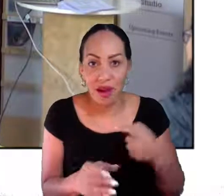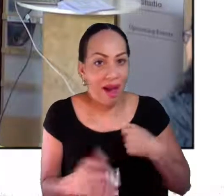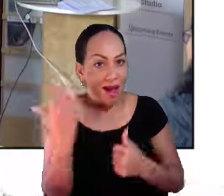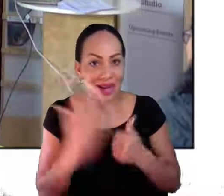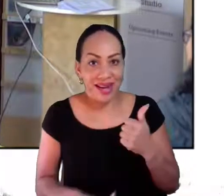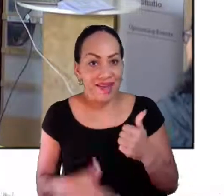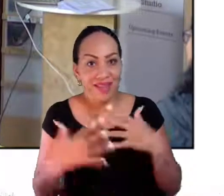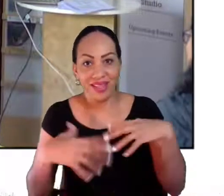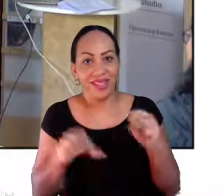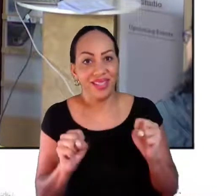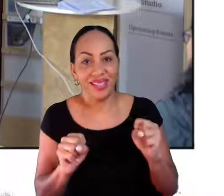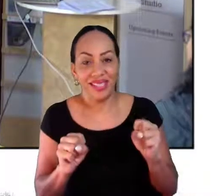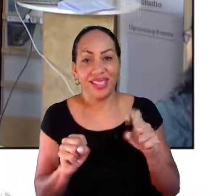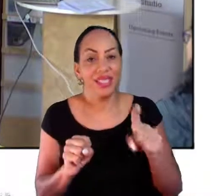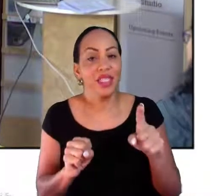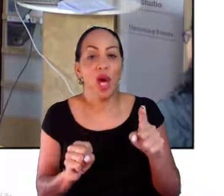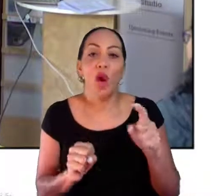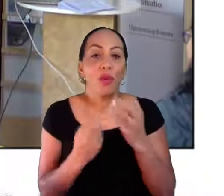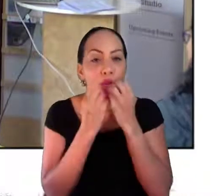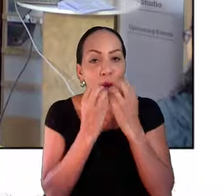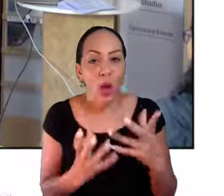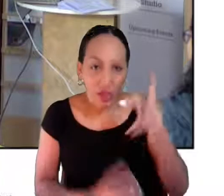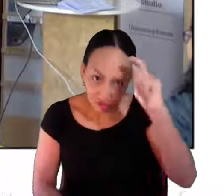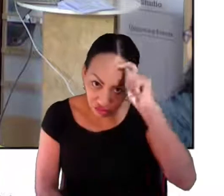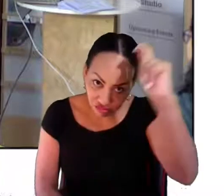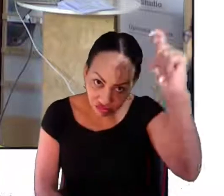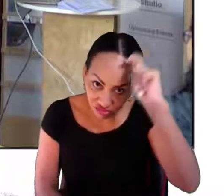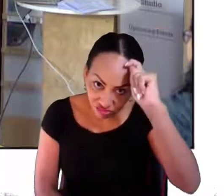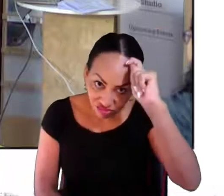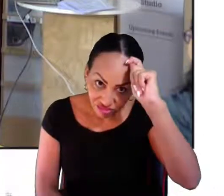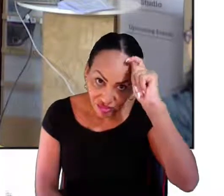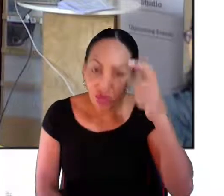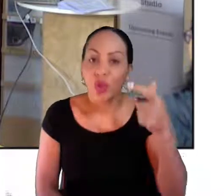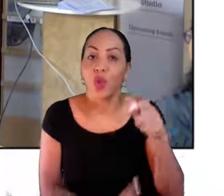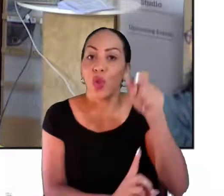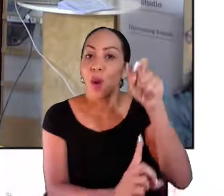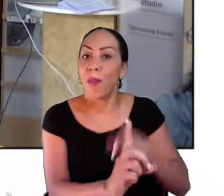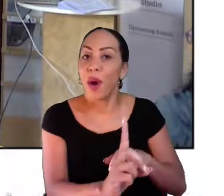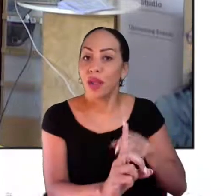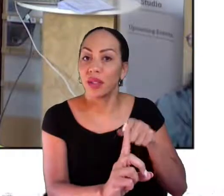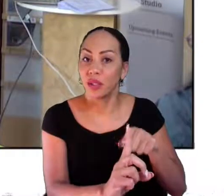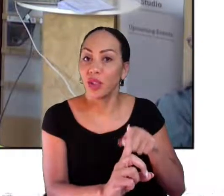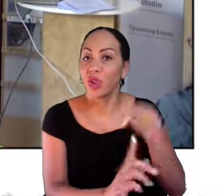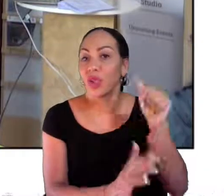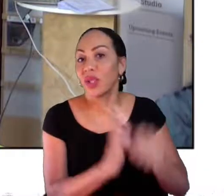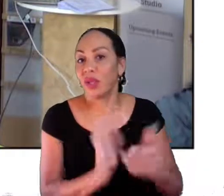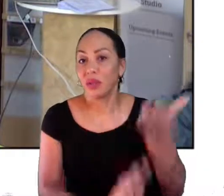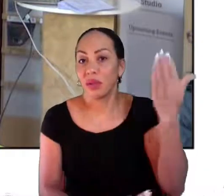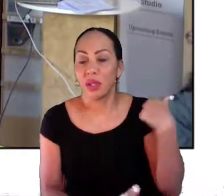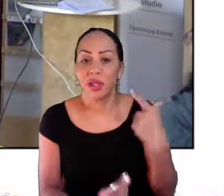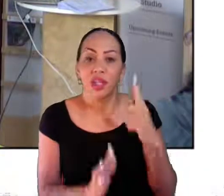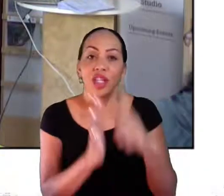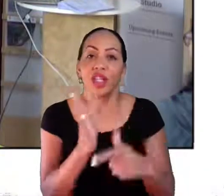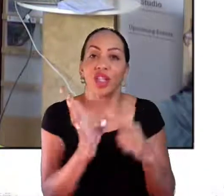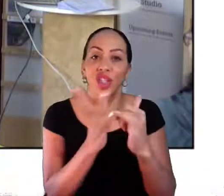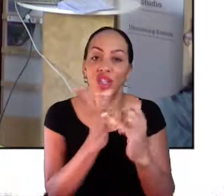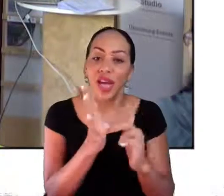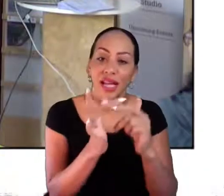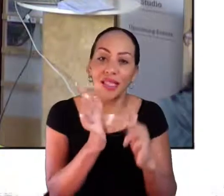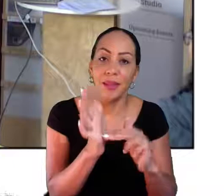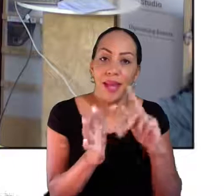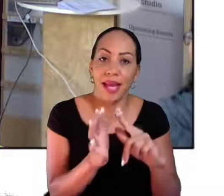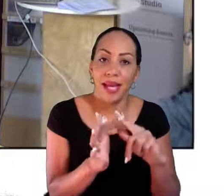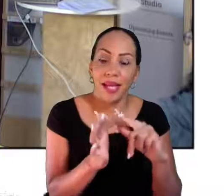team that came in before me. And then there was also the work by Jazlyn Pinckey. Yes, of course, well. yes, yeah. So Jazlyn was our other collaborator on this piece of